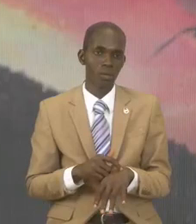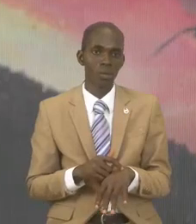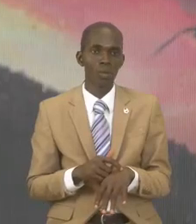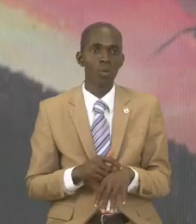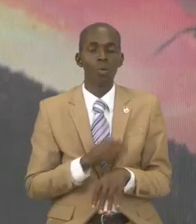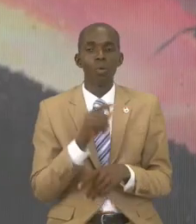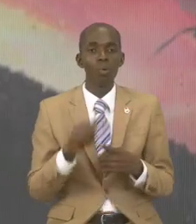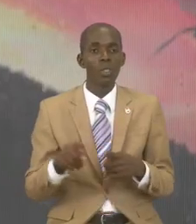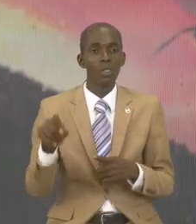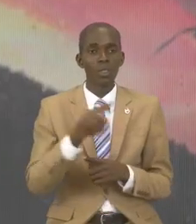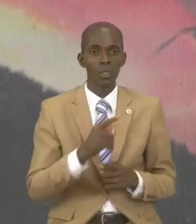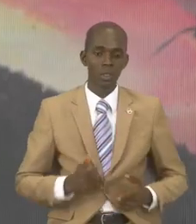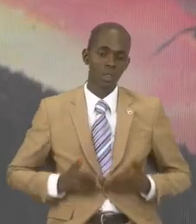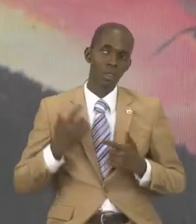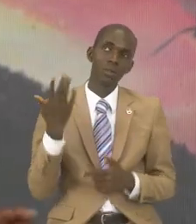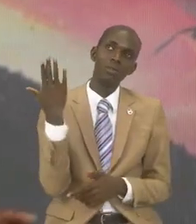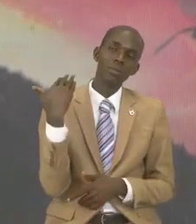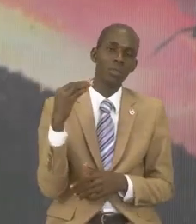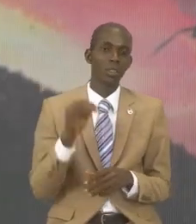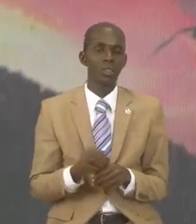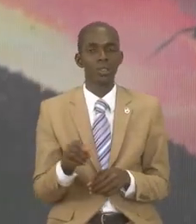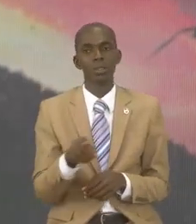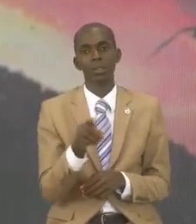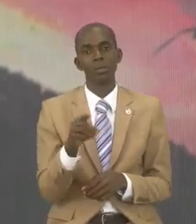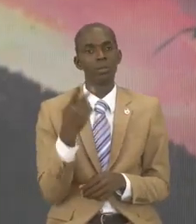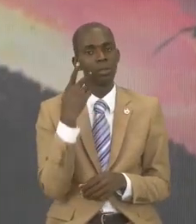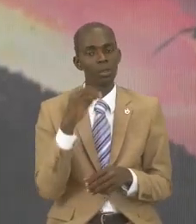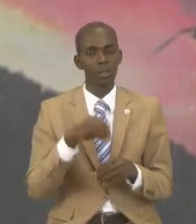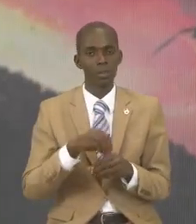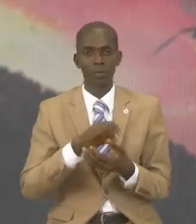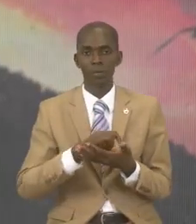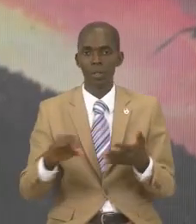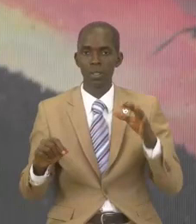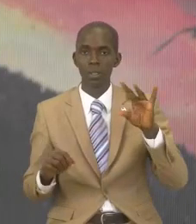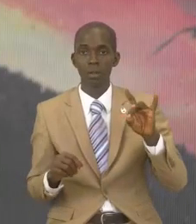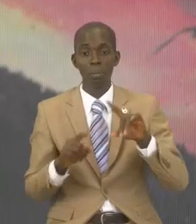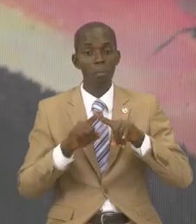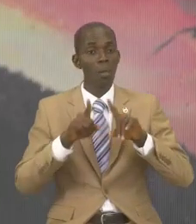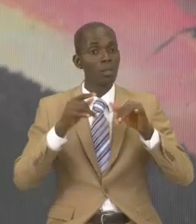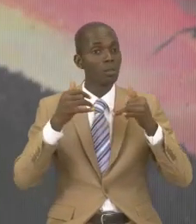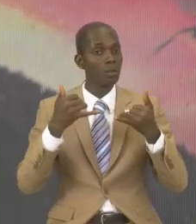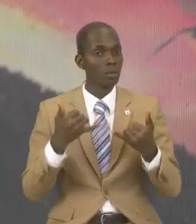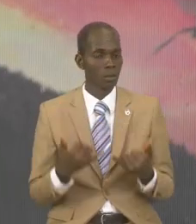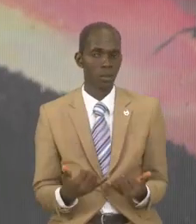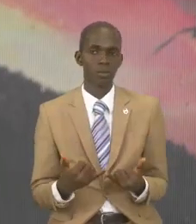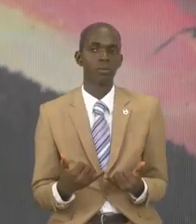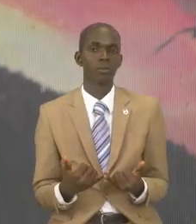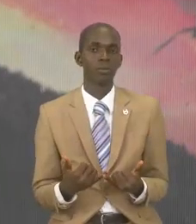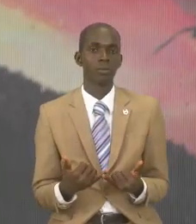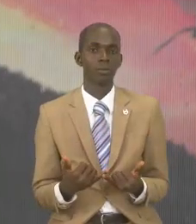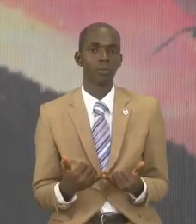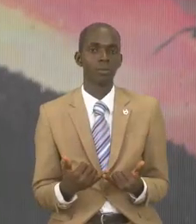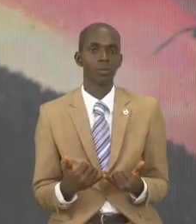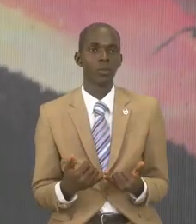ye lived, past tense, in them. Verse 8. But now ye also